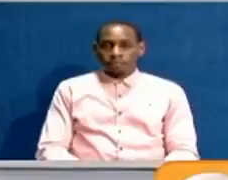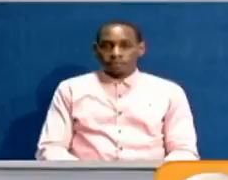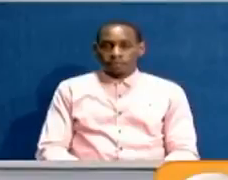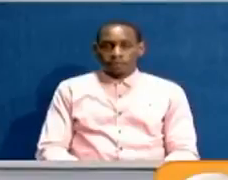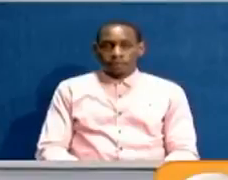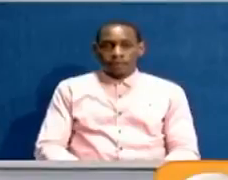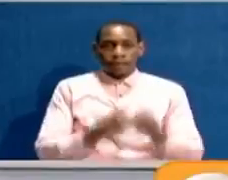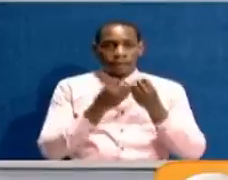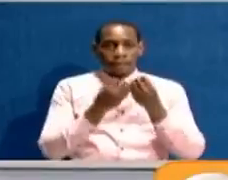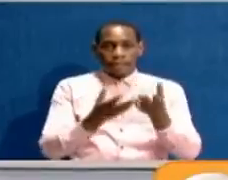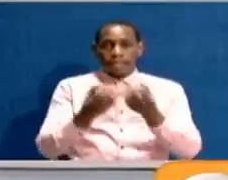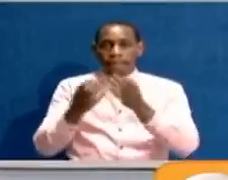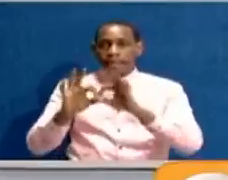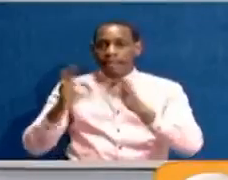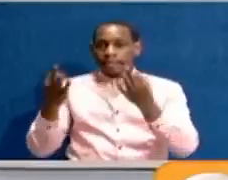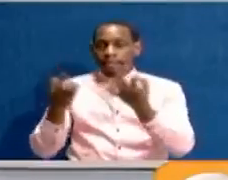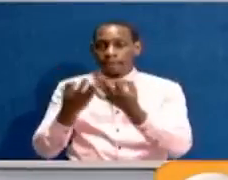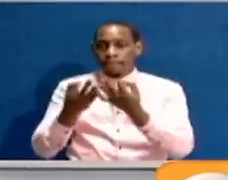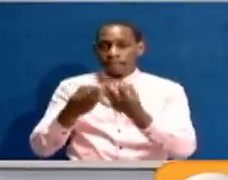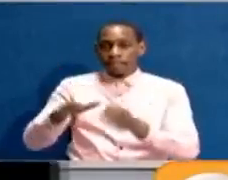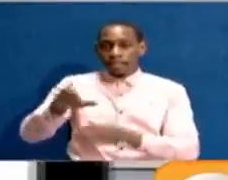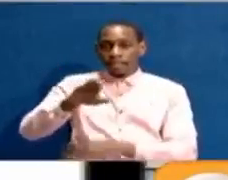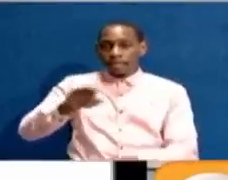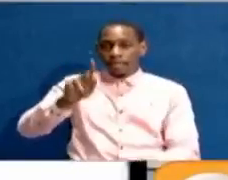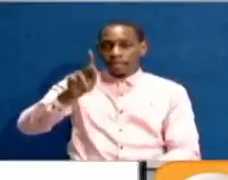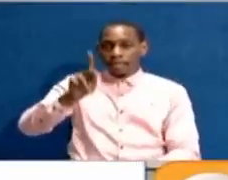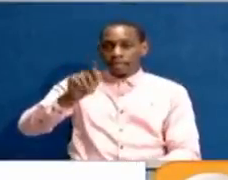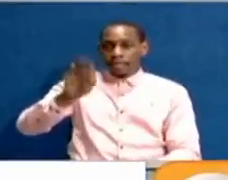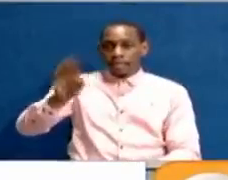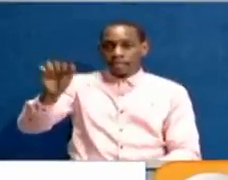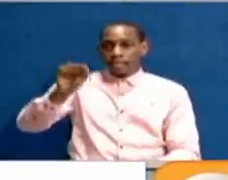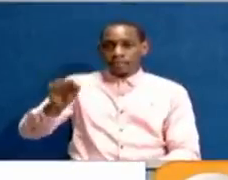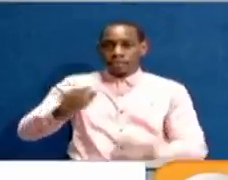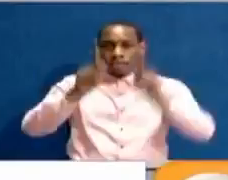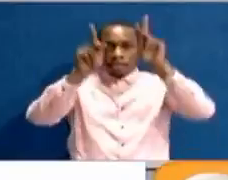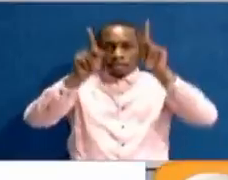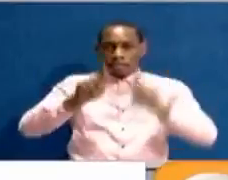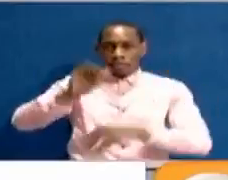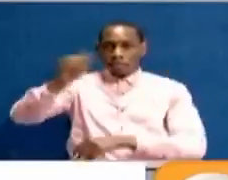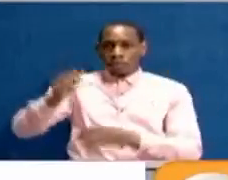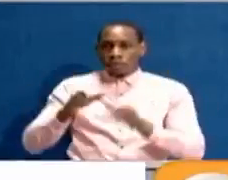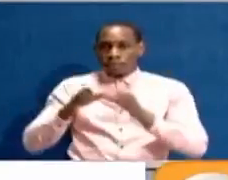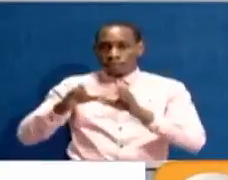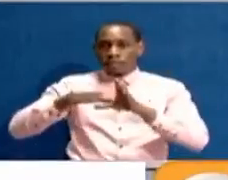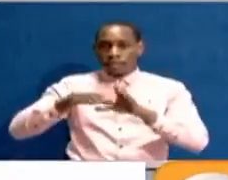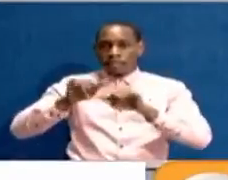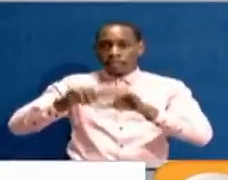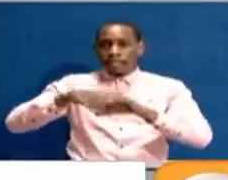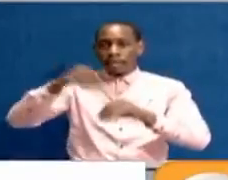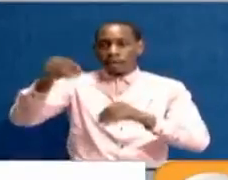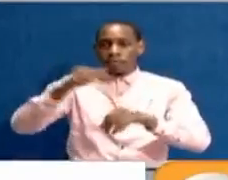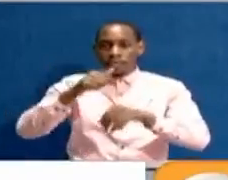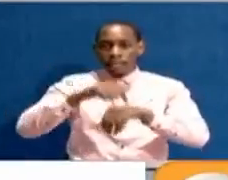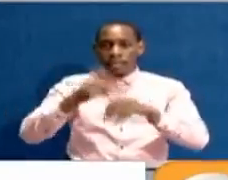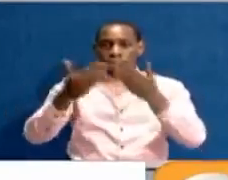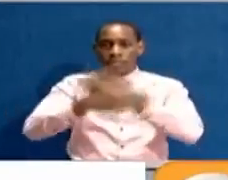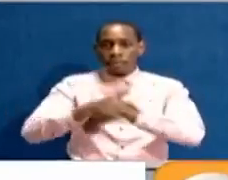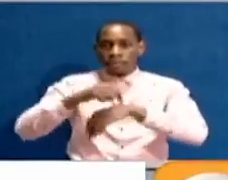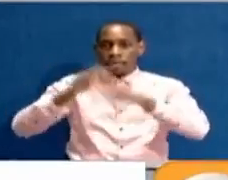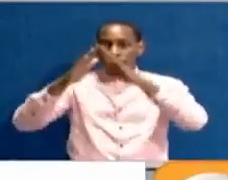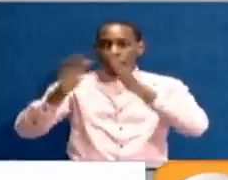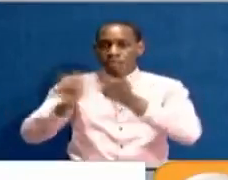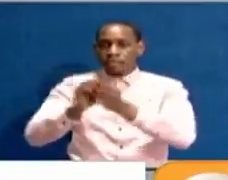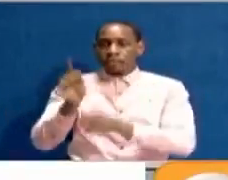And dozens of families in Kibos, Kisumu County were forced to spend the night in the cold after their houses were